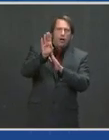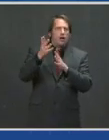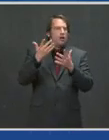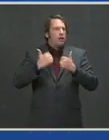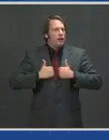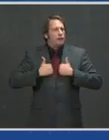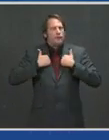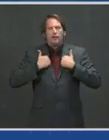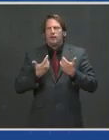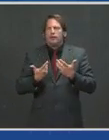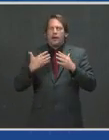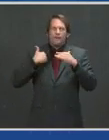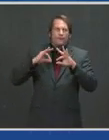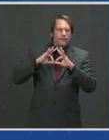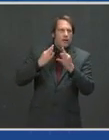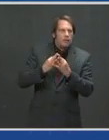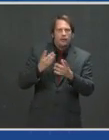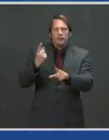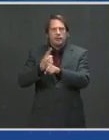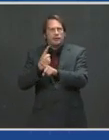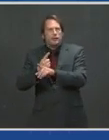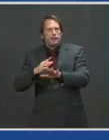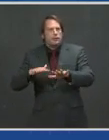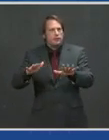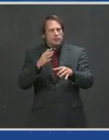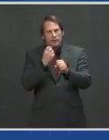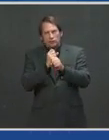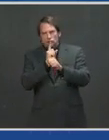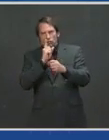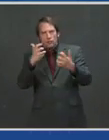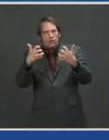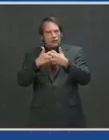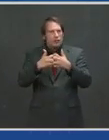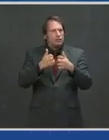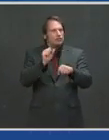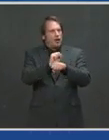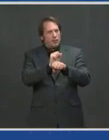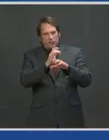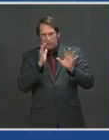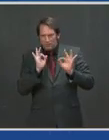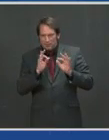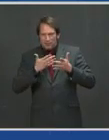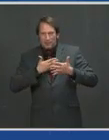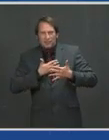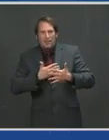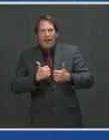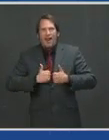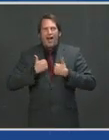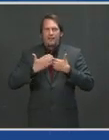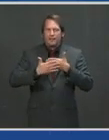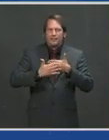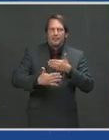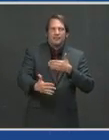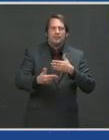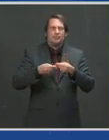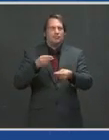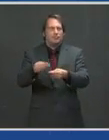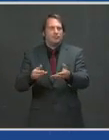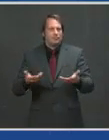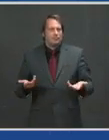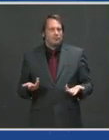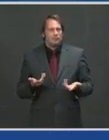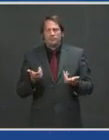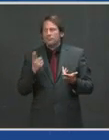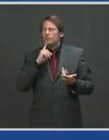good jobs will be there for their kids, no matter who they are or what zip code they live in? That's